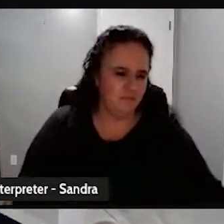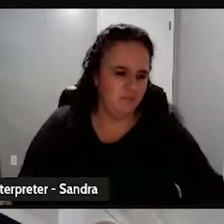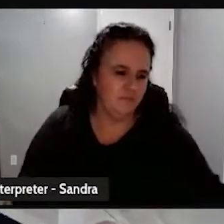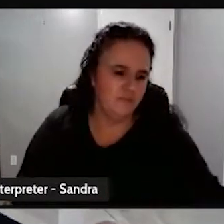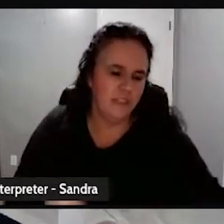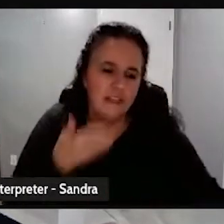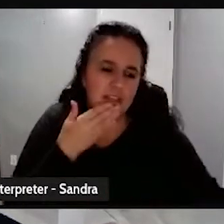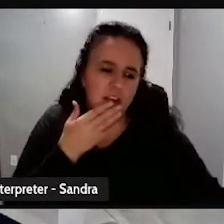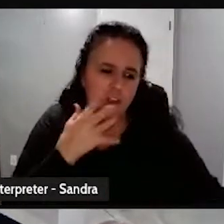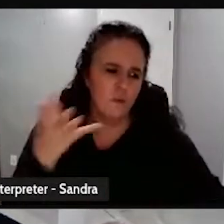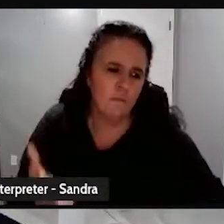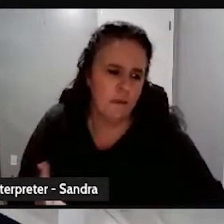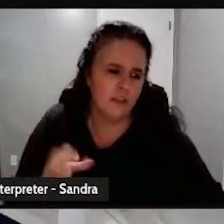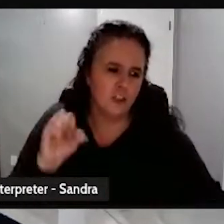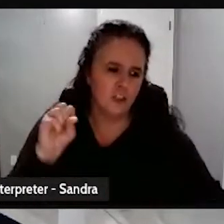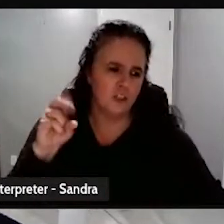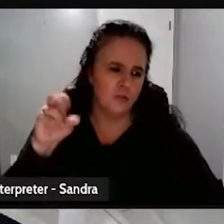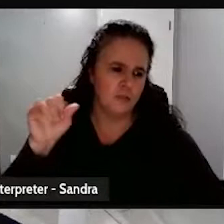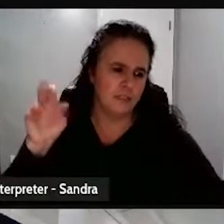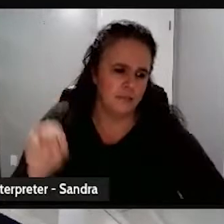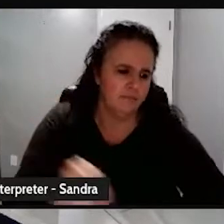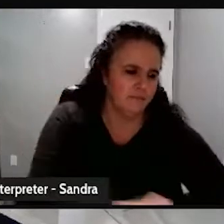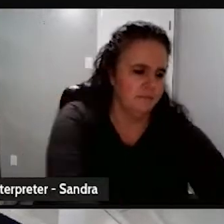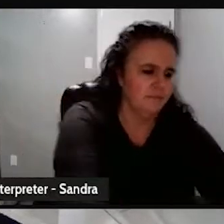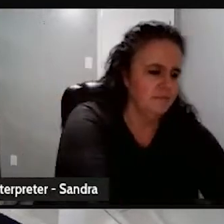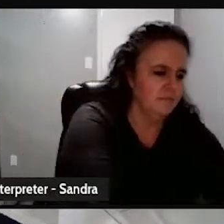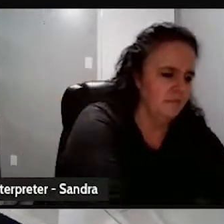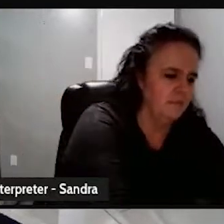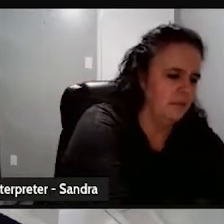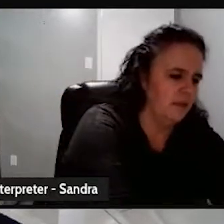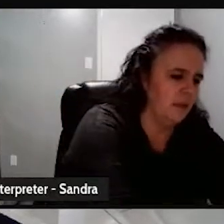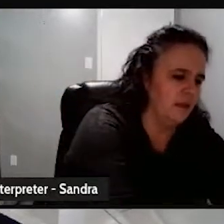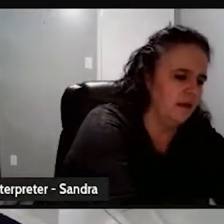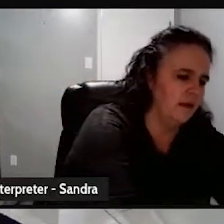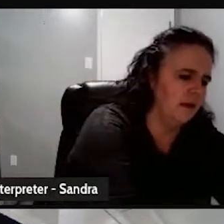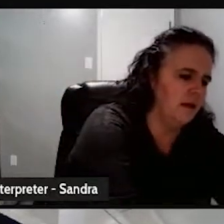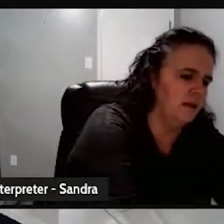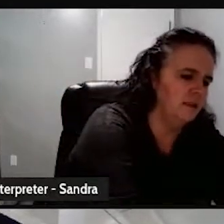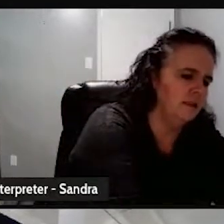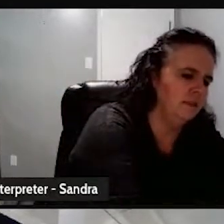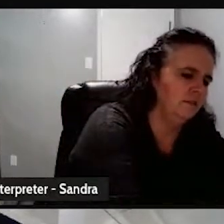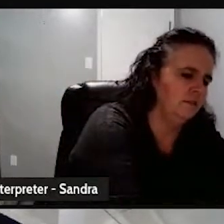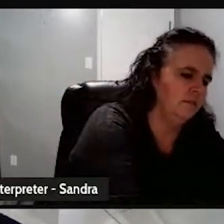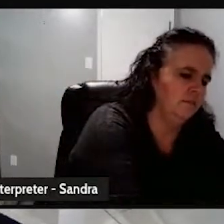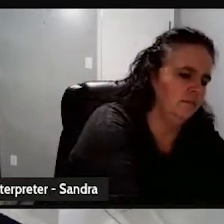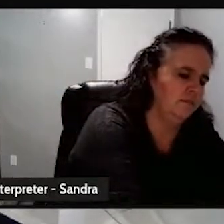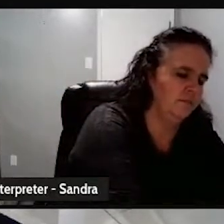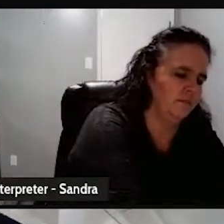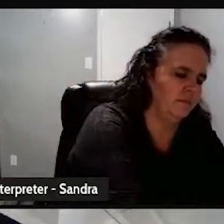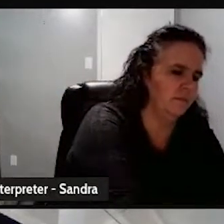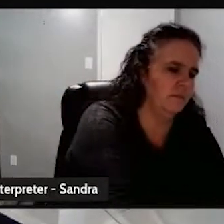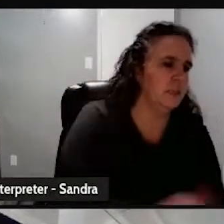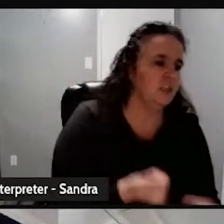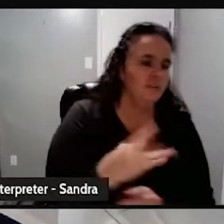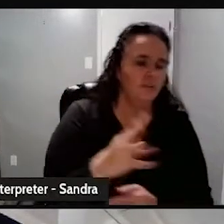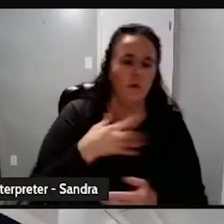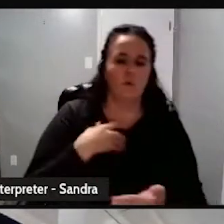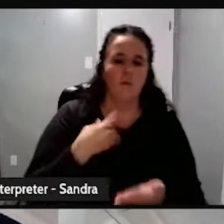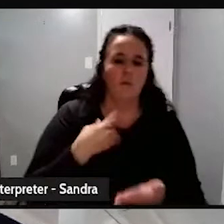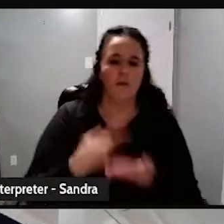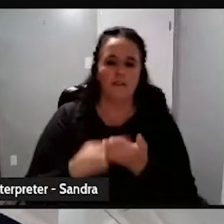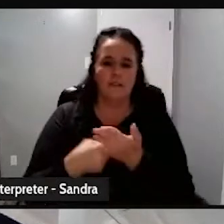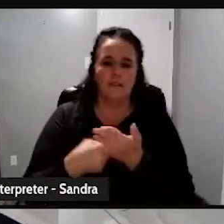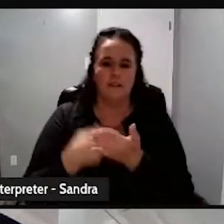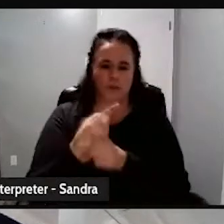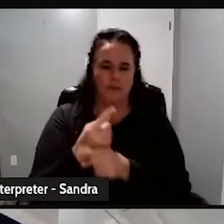Thanks so much, Susan. Couple things I just wanted to pick up on. You are so right that we